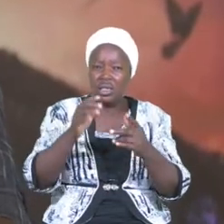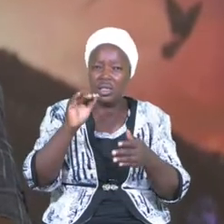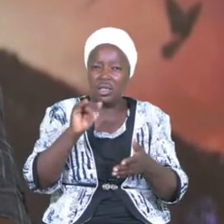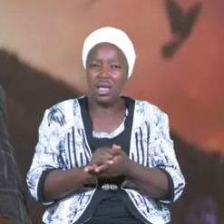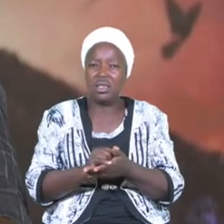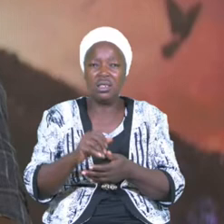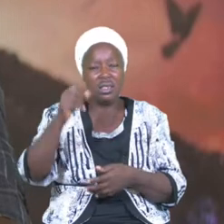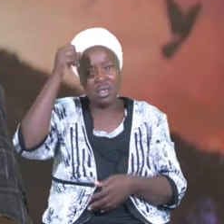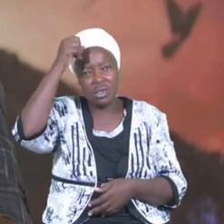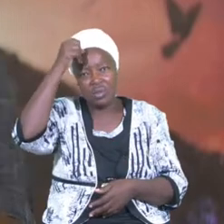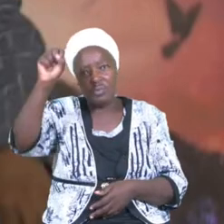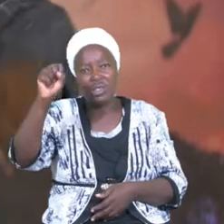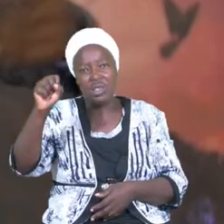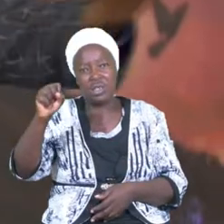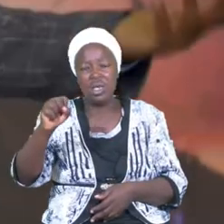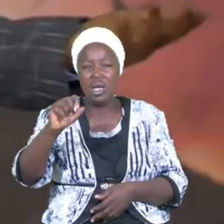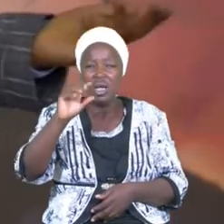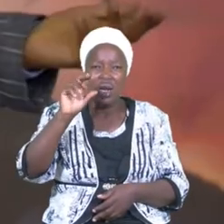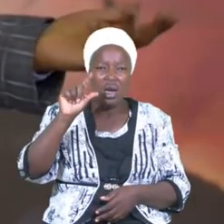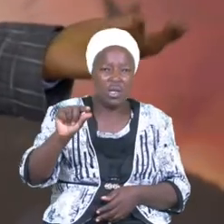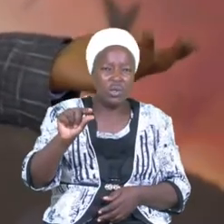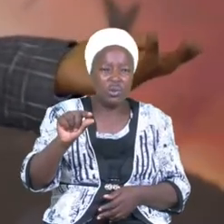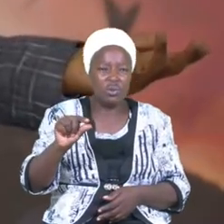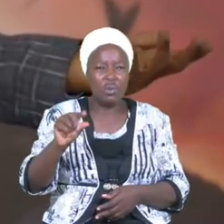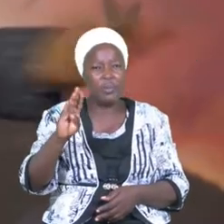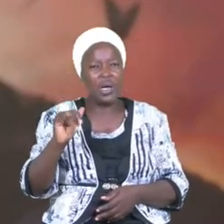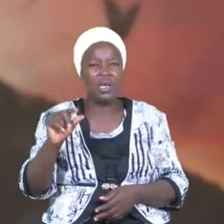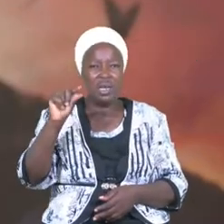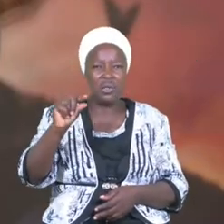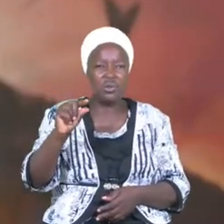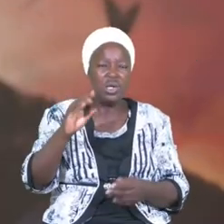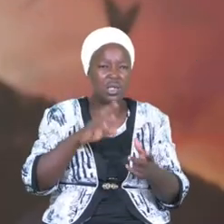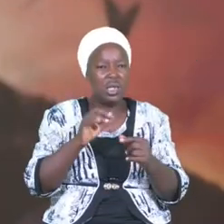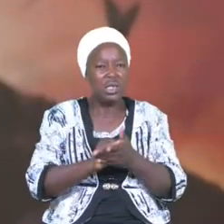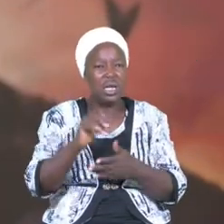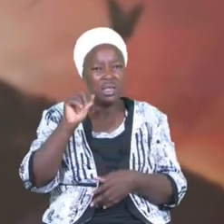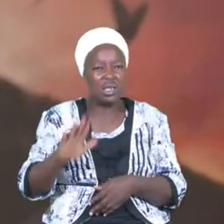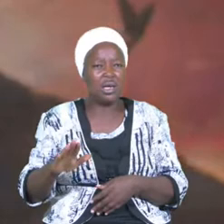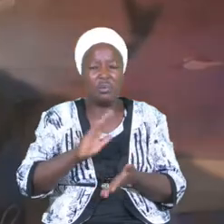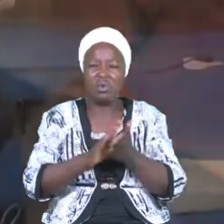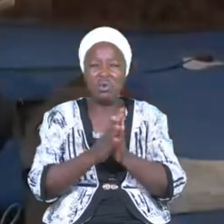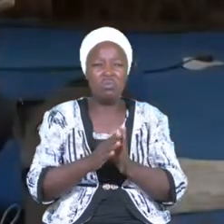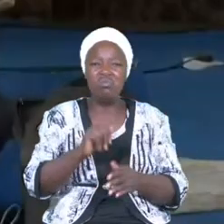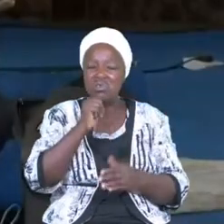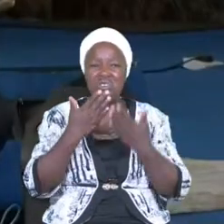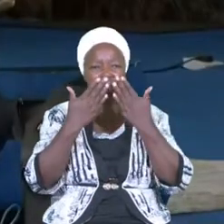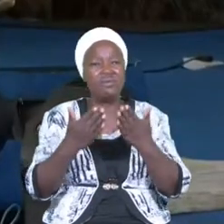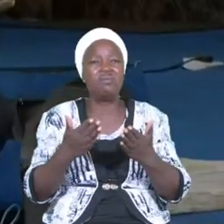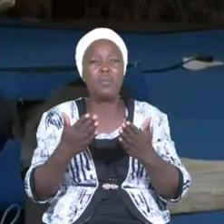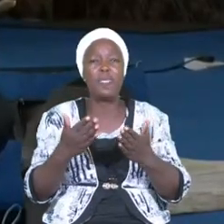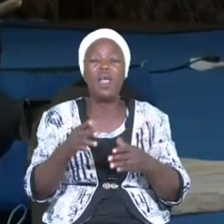disobedience, little by little, it becomes ingrained, becomes a habit. He goes to